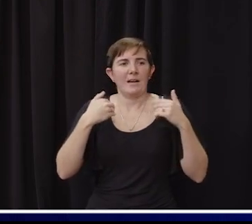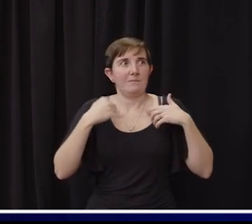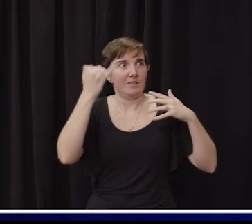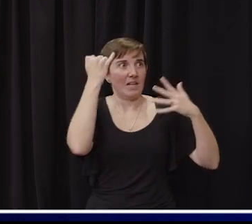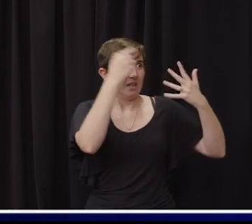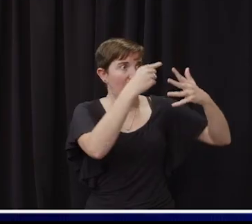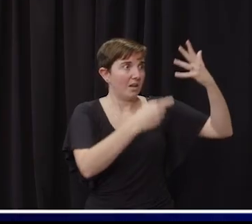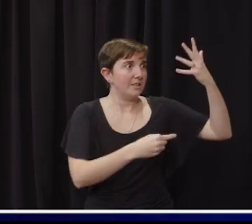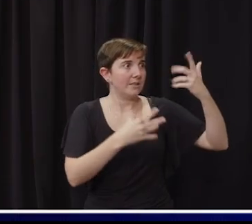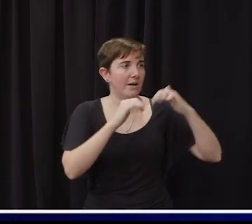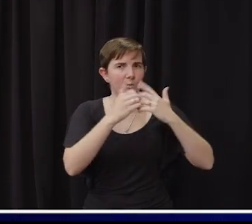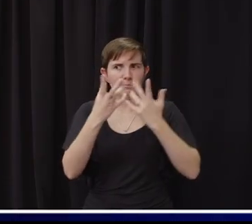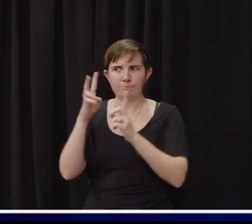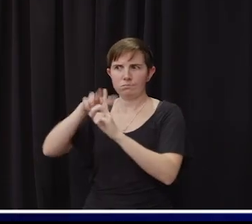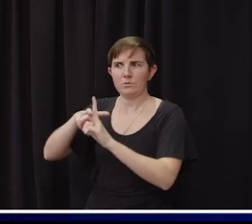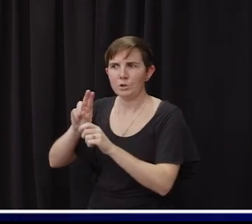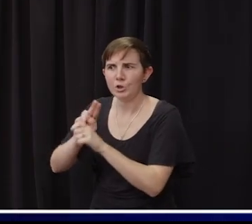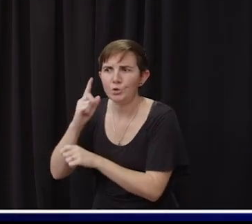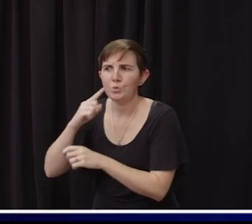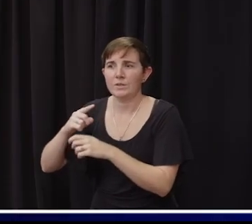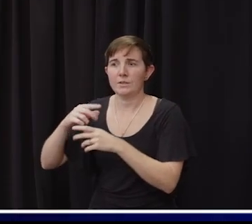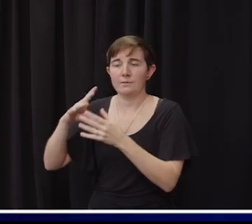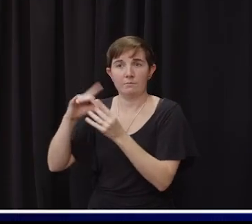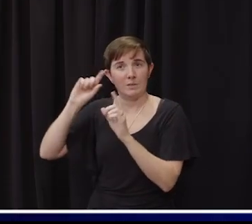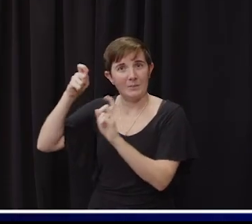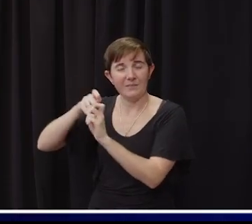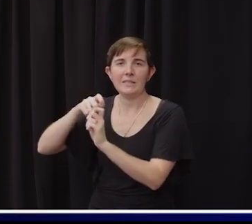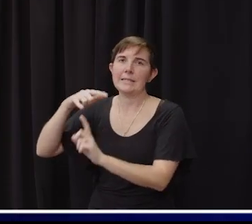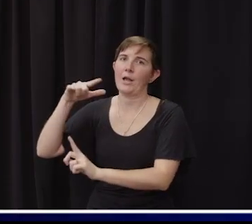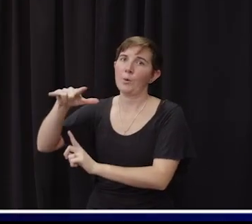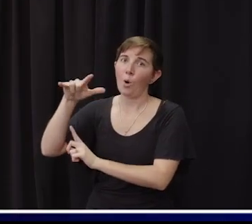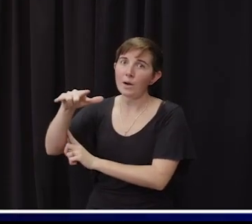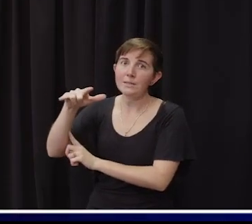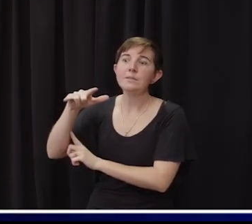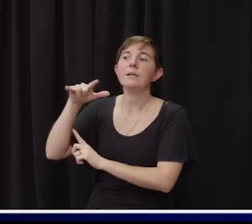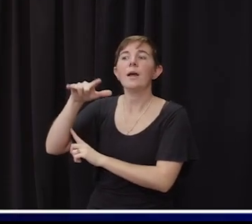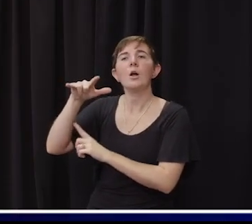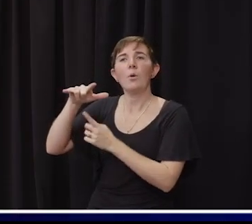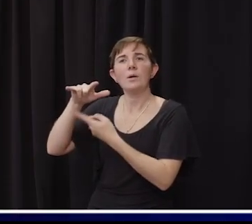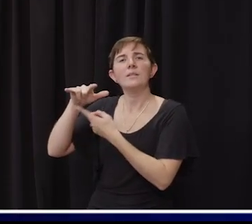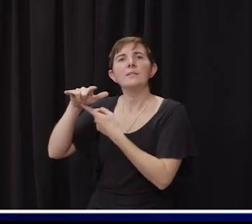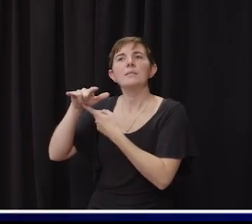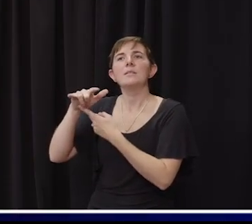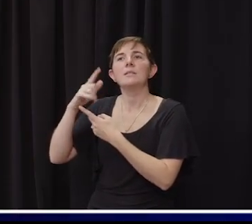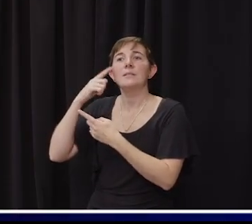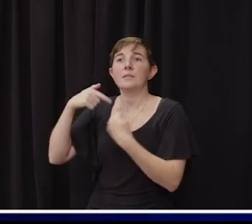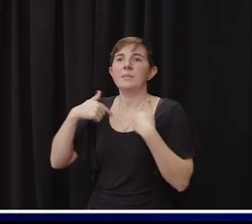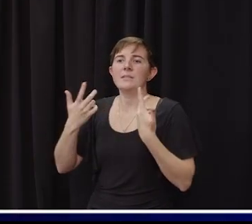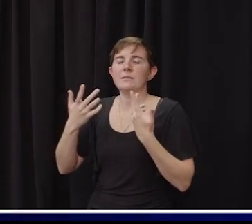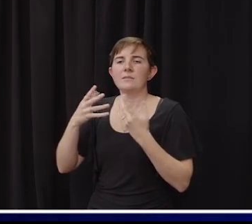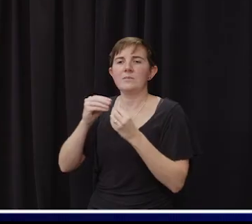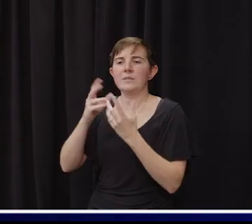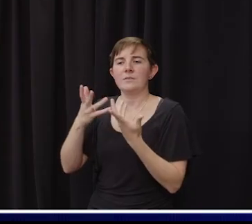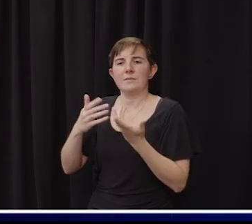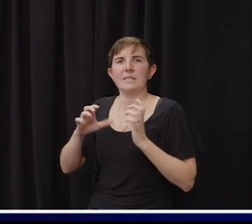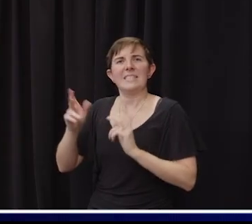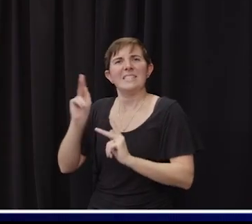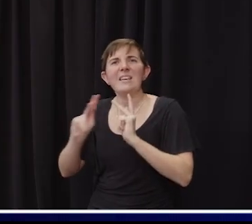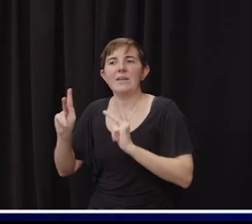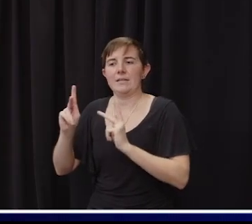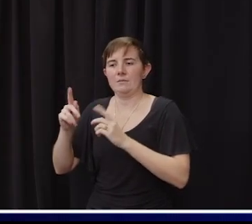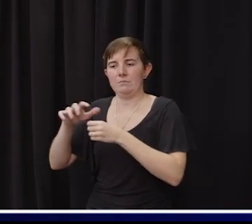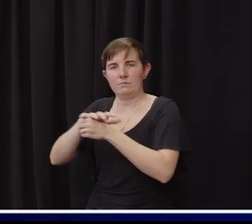So I'm talking about airports, and airports are really more, to me, civic spaces than